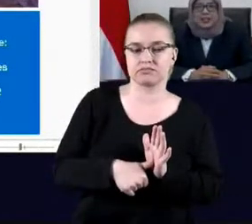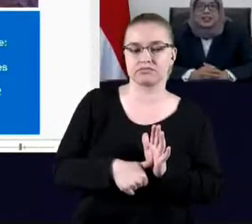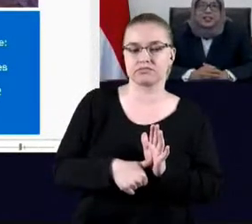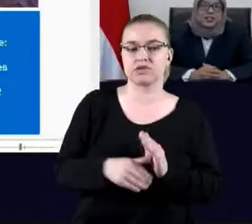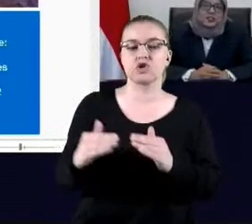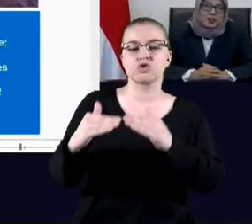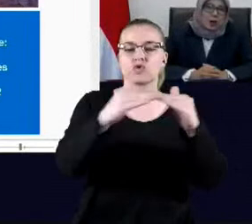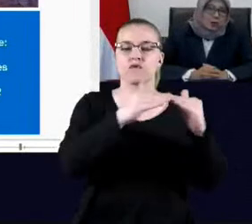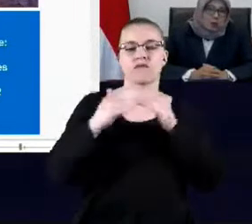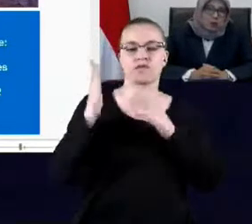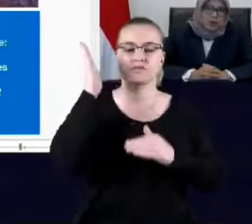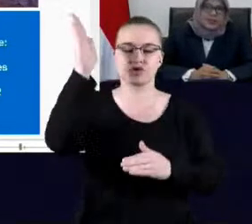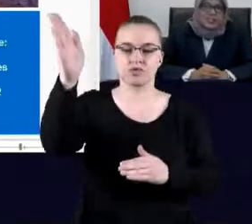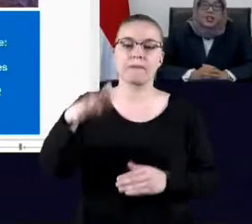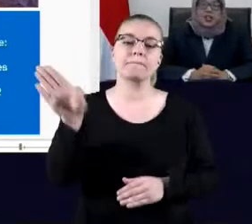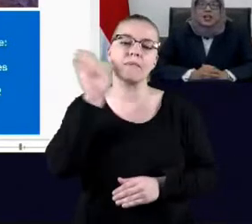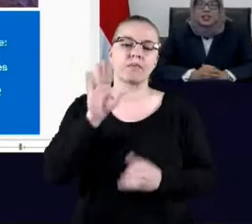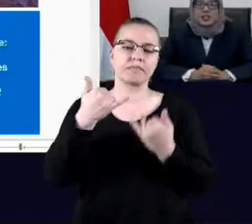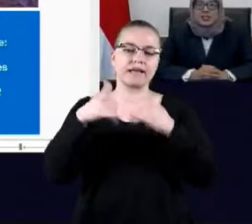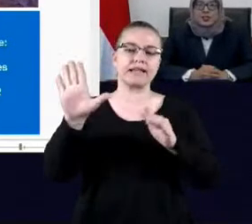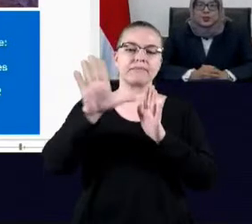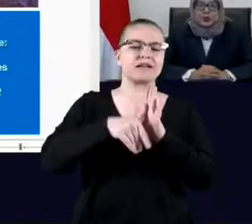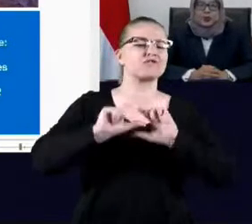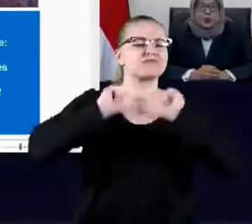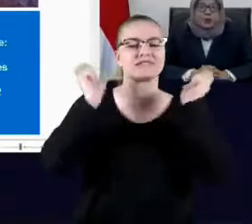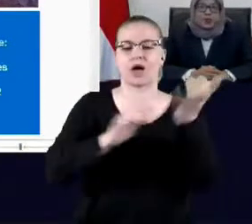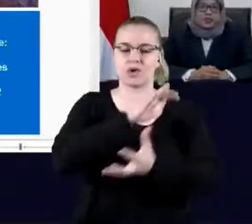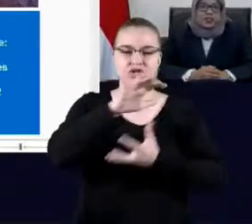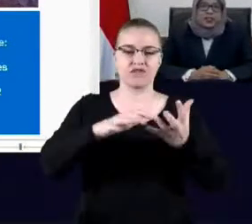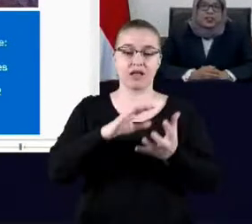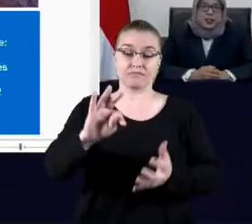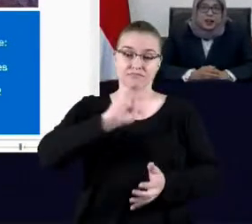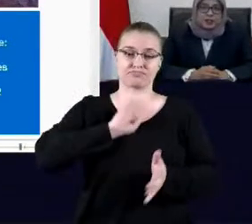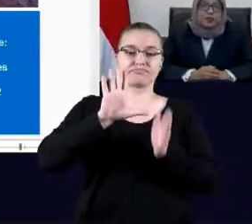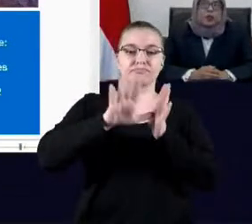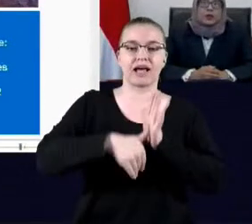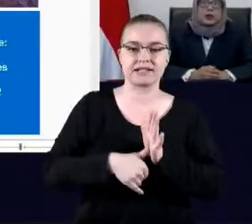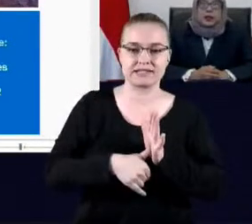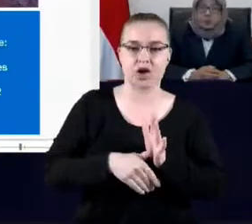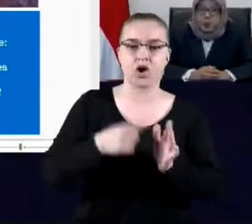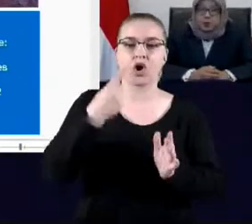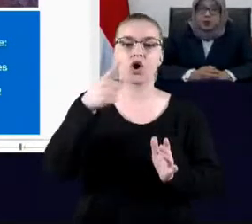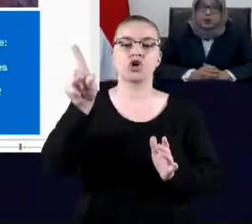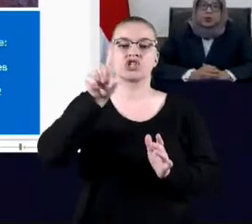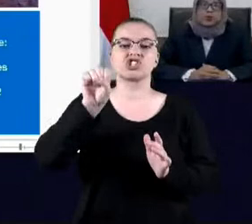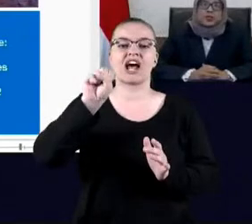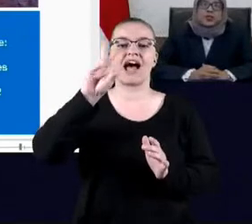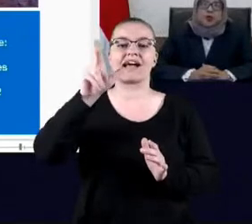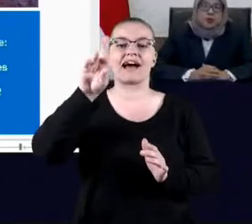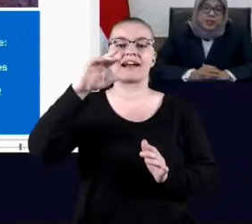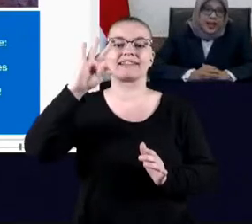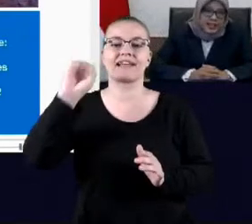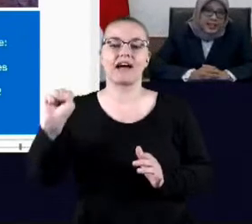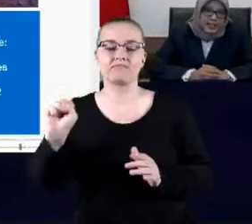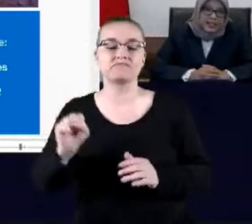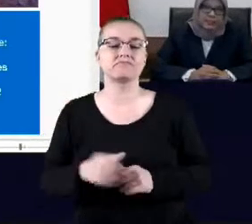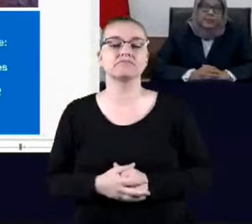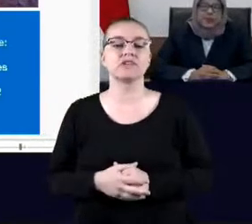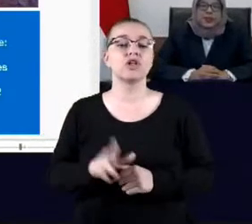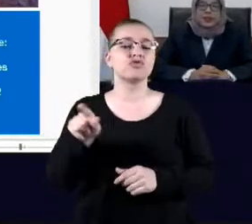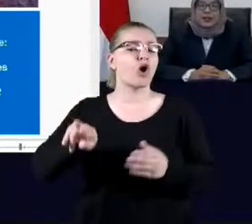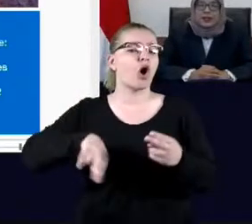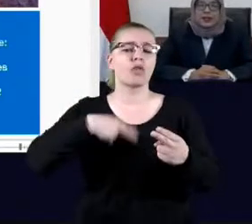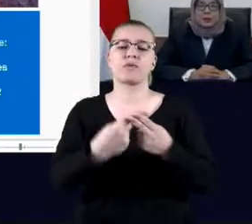with many other cities around the world, Jakarta's new urban vision results from a response to the